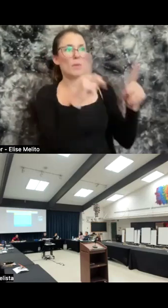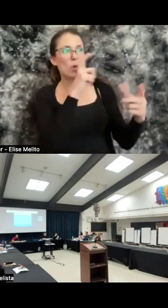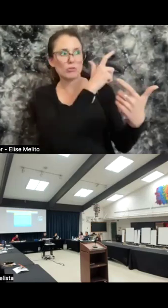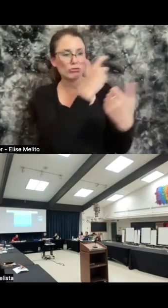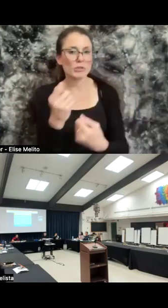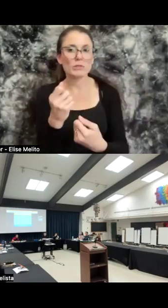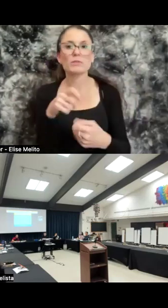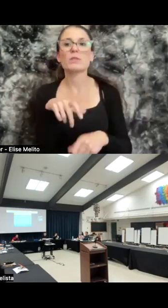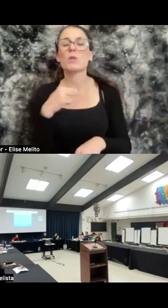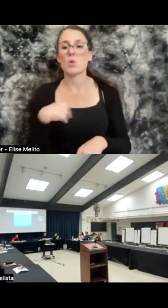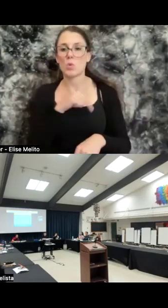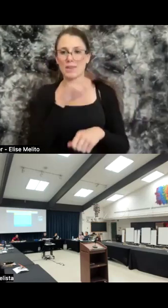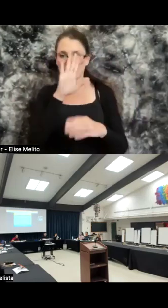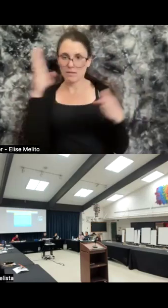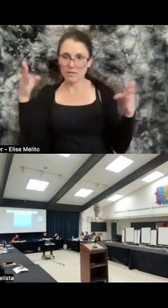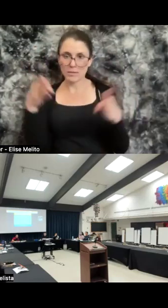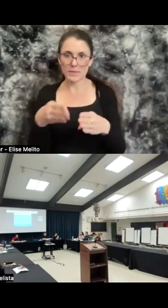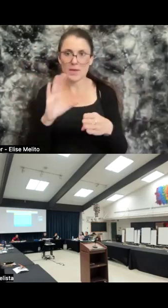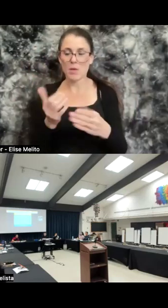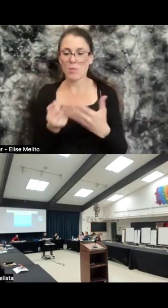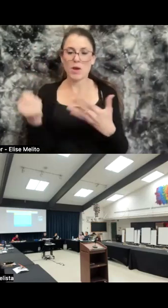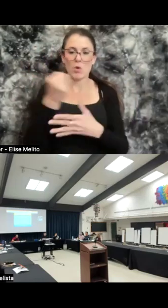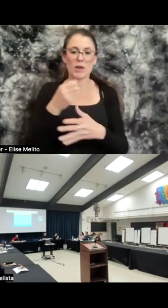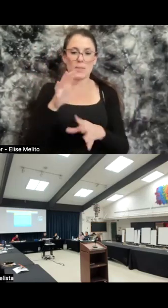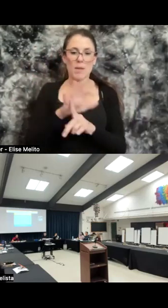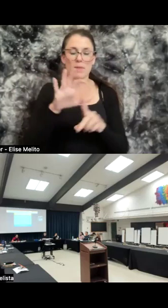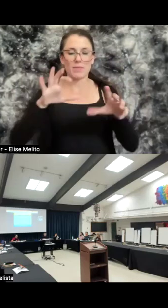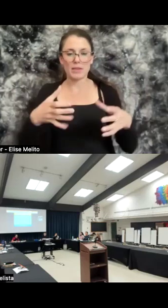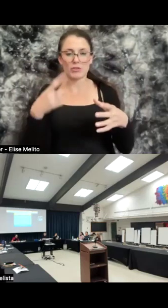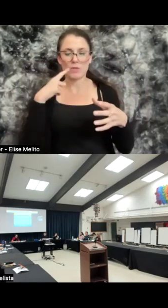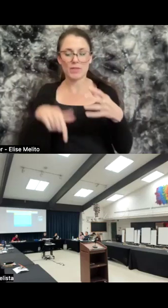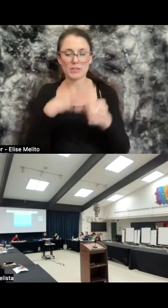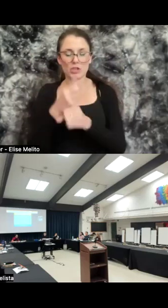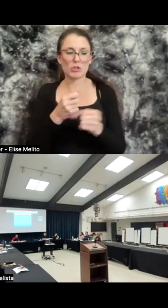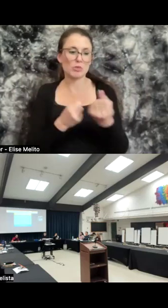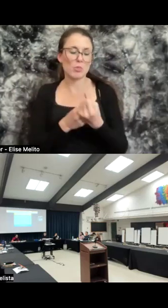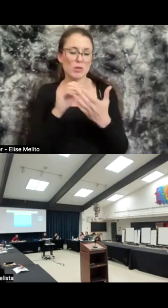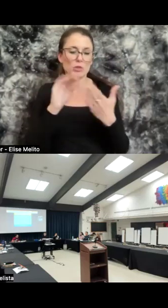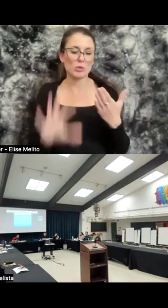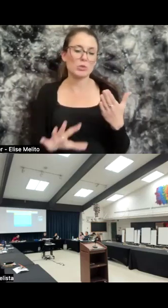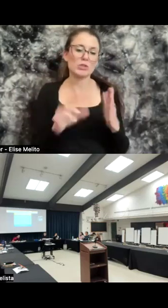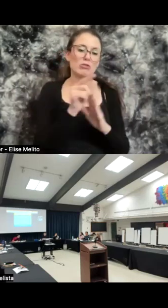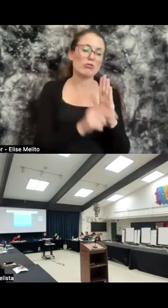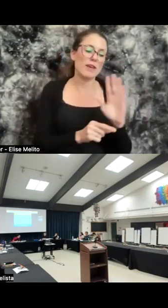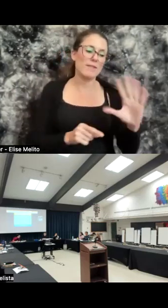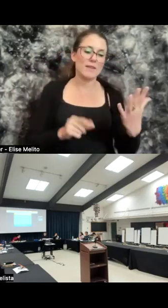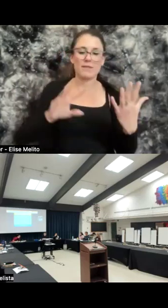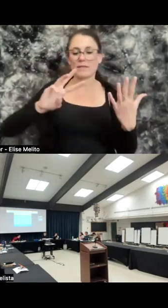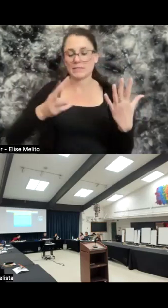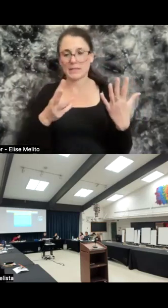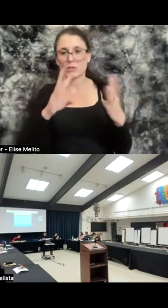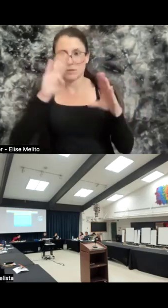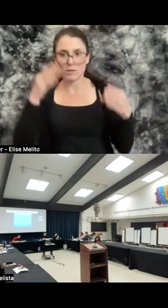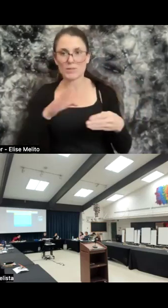narrowed our priority population area for this year to support the students in grades 6 and 5, to focus on their